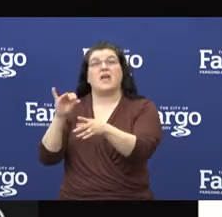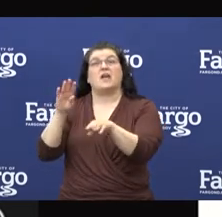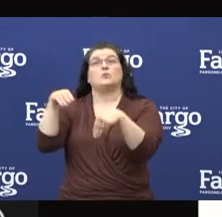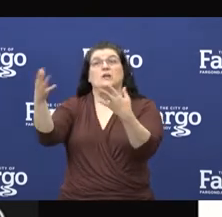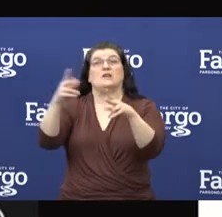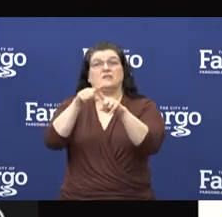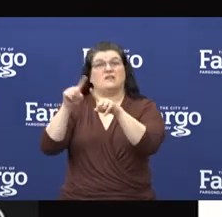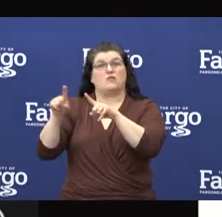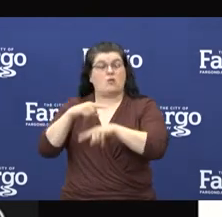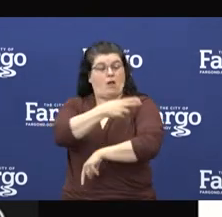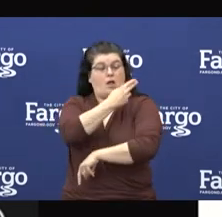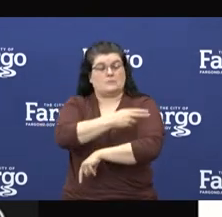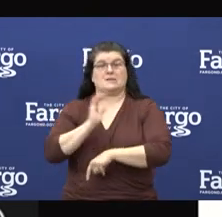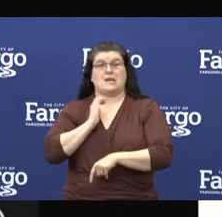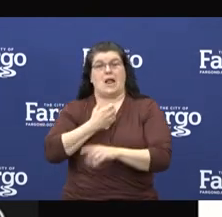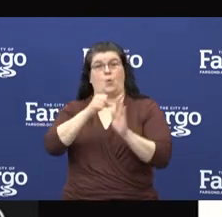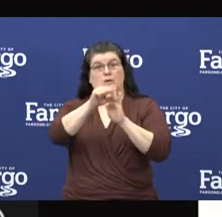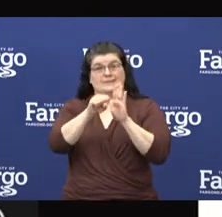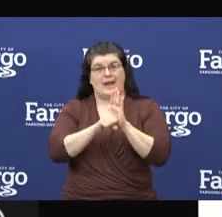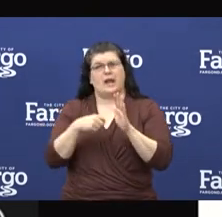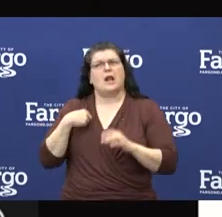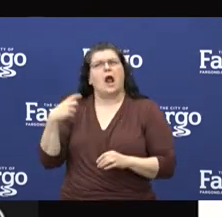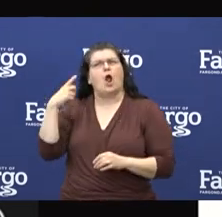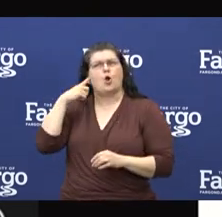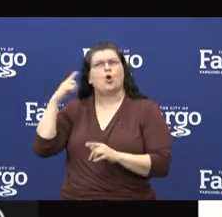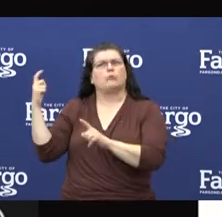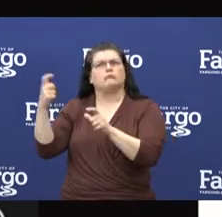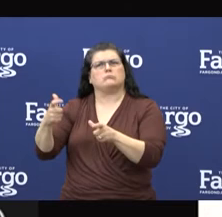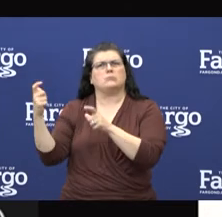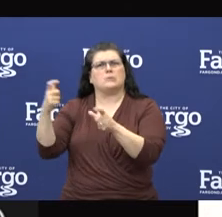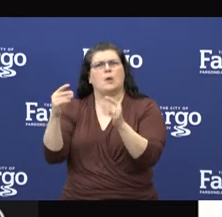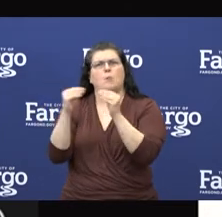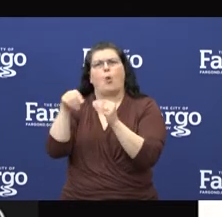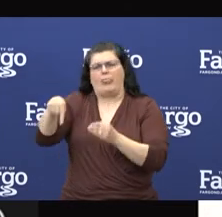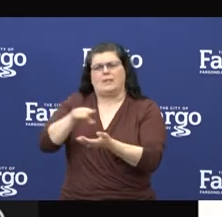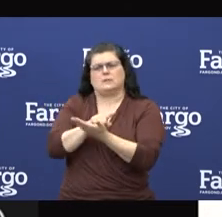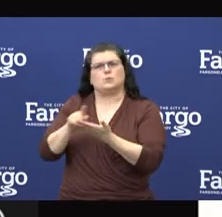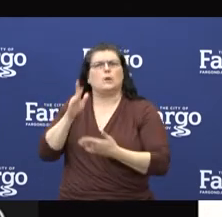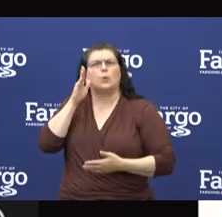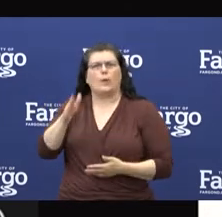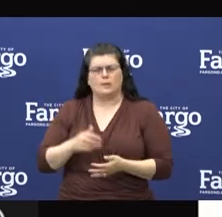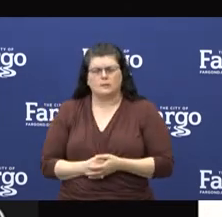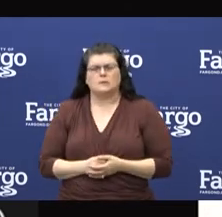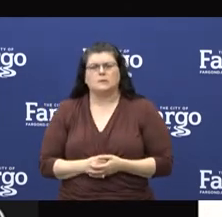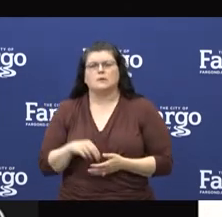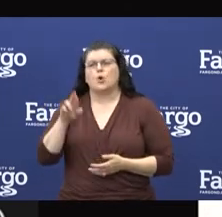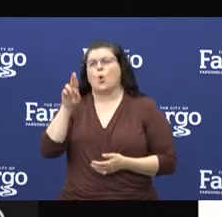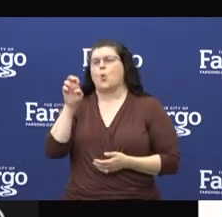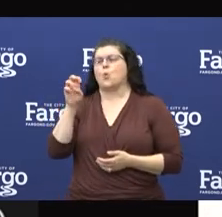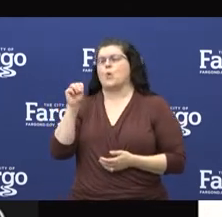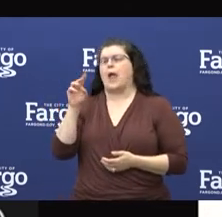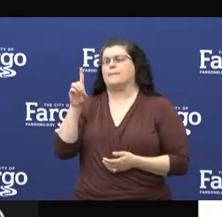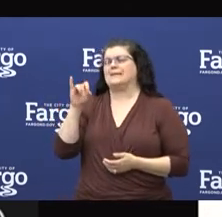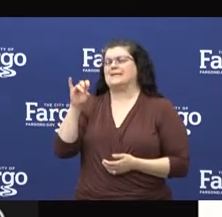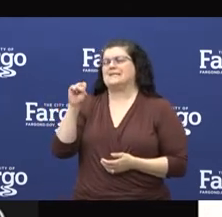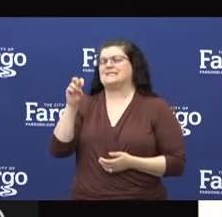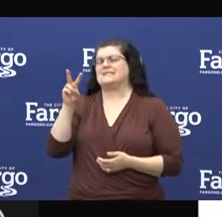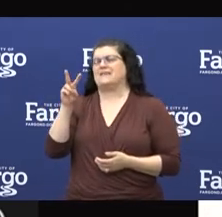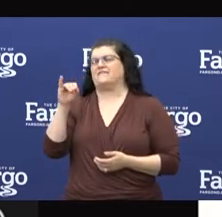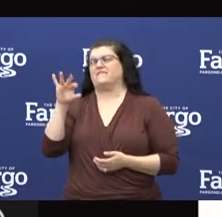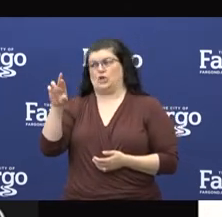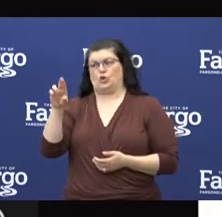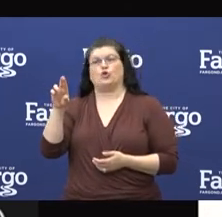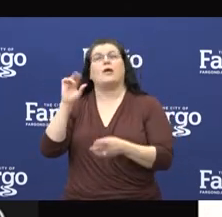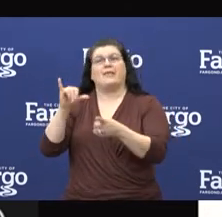our state. And I understand that there's another allocation coming this week. Remdesivir is an antiviral medication that has been shown